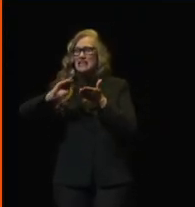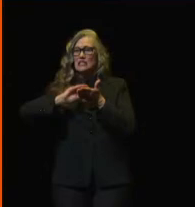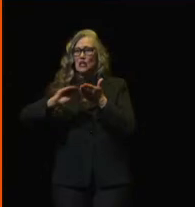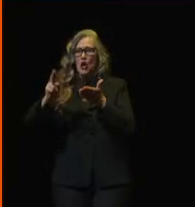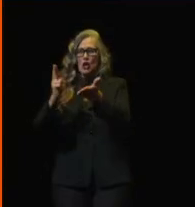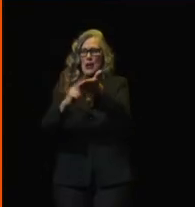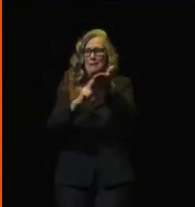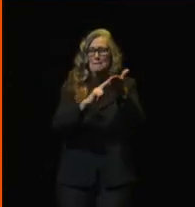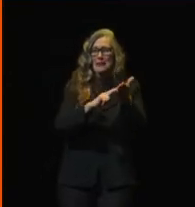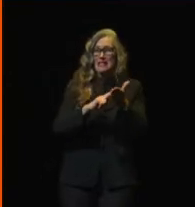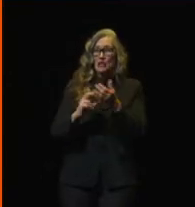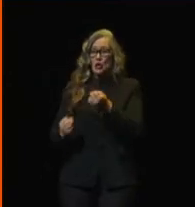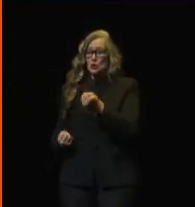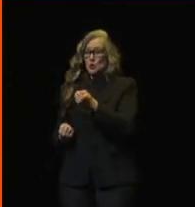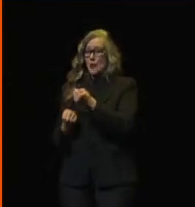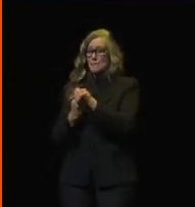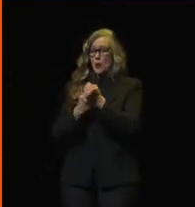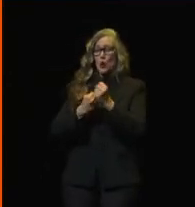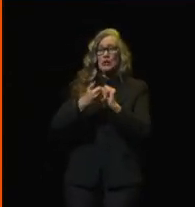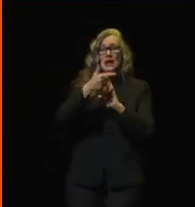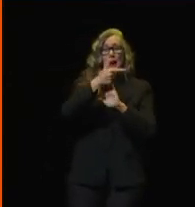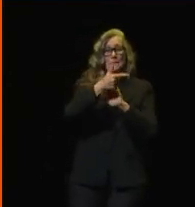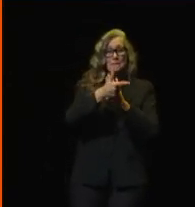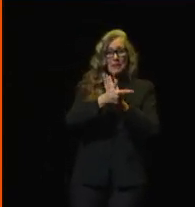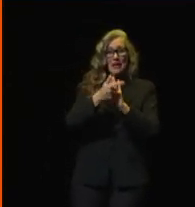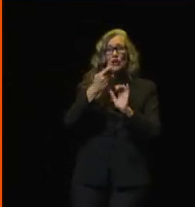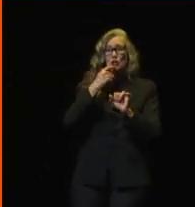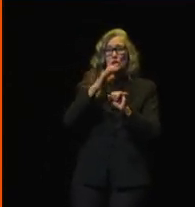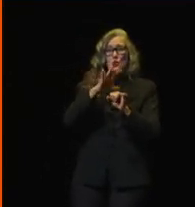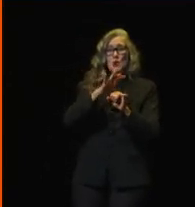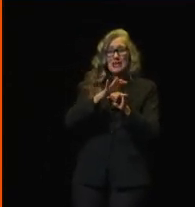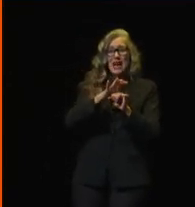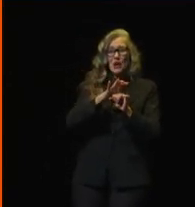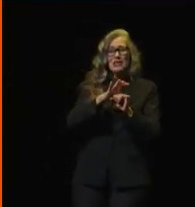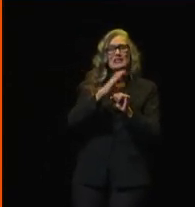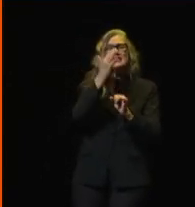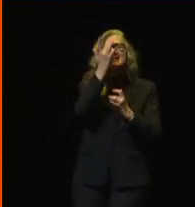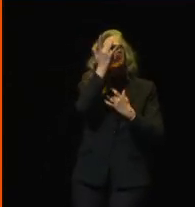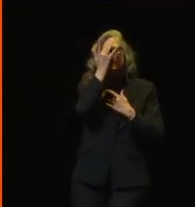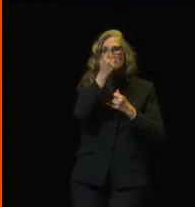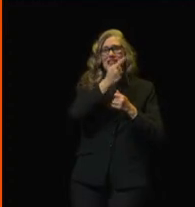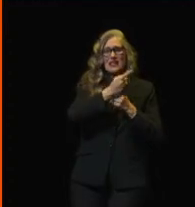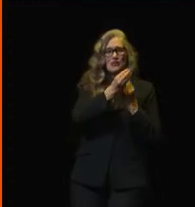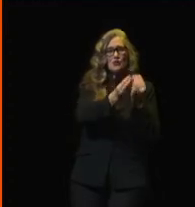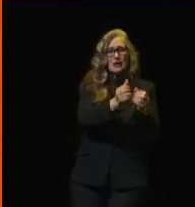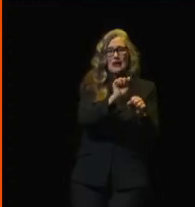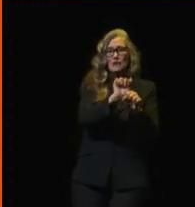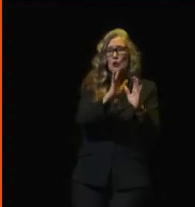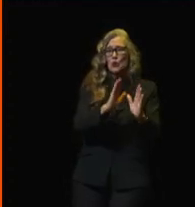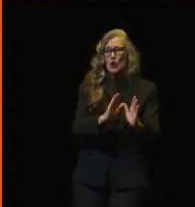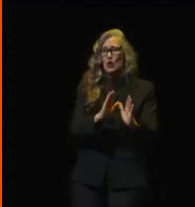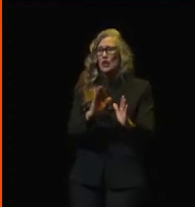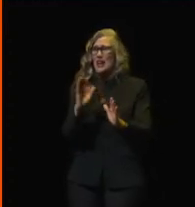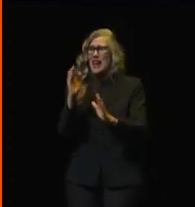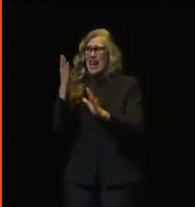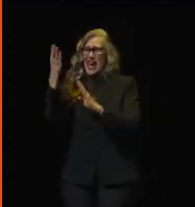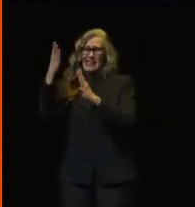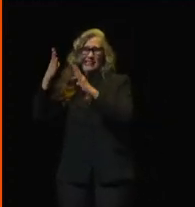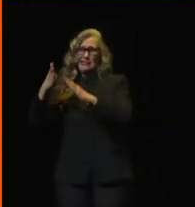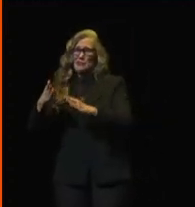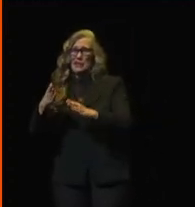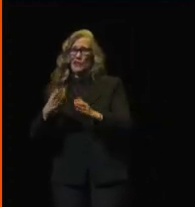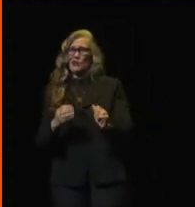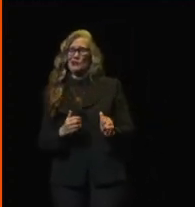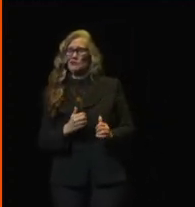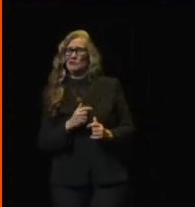bill guaranteeing paid sick days for workers onto the council floor over the opposition of the speaker, and he